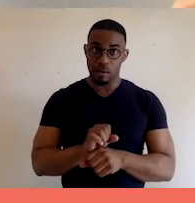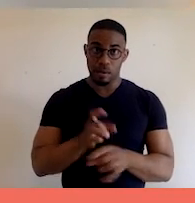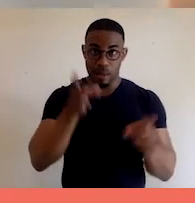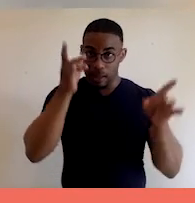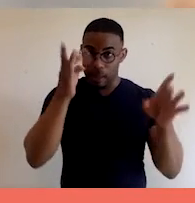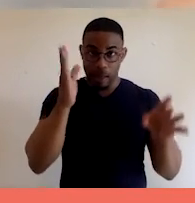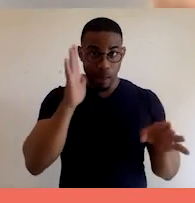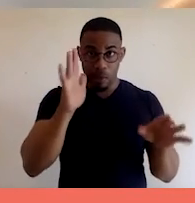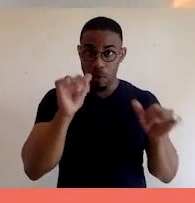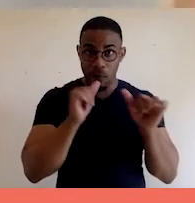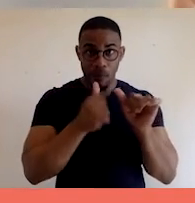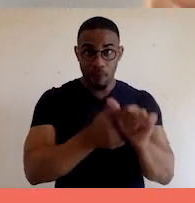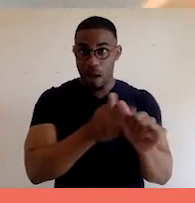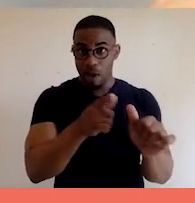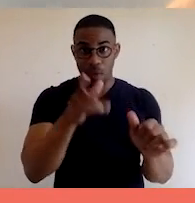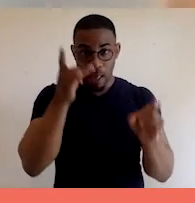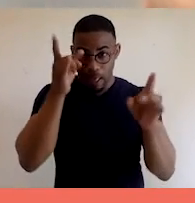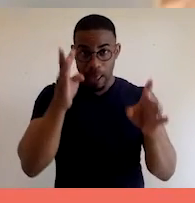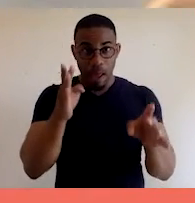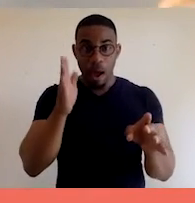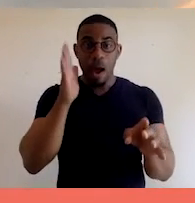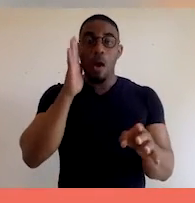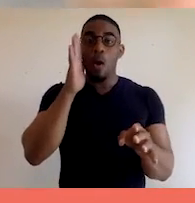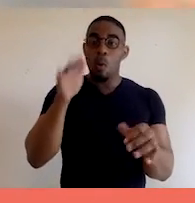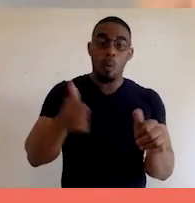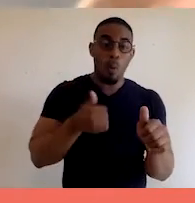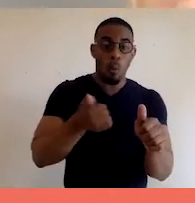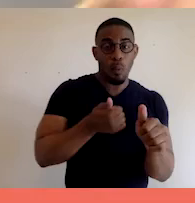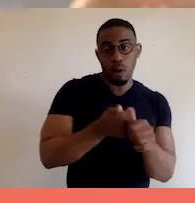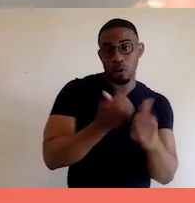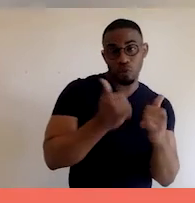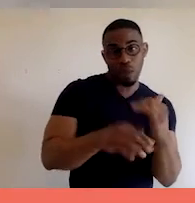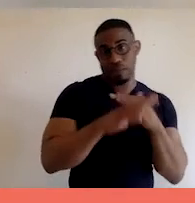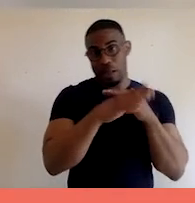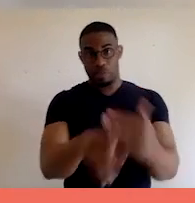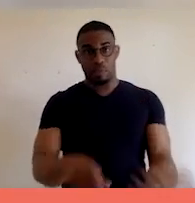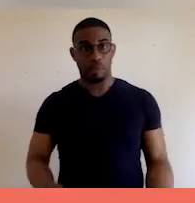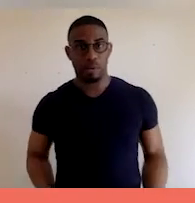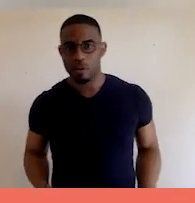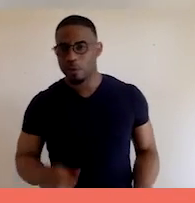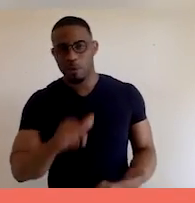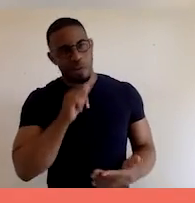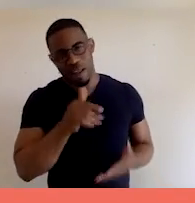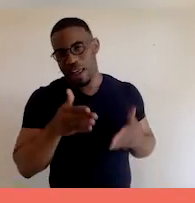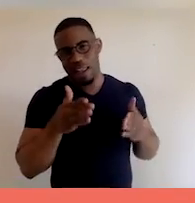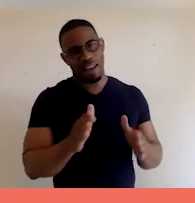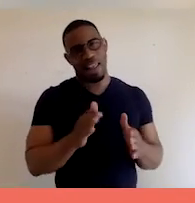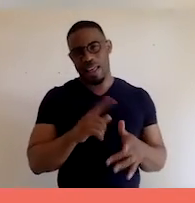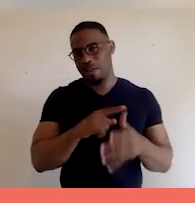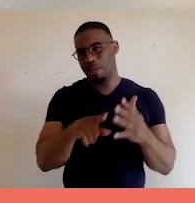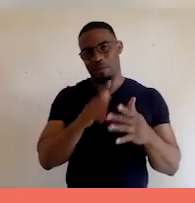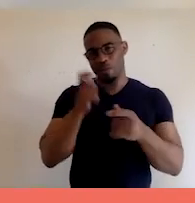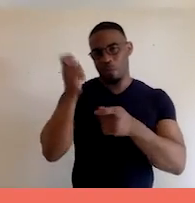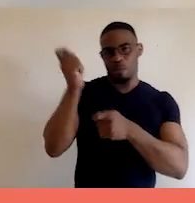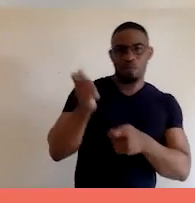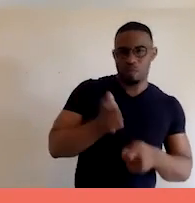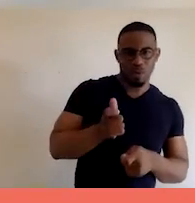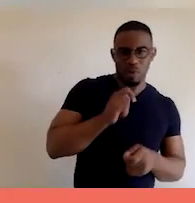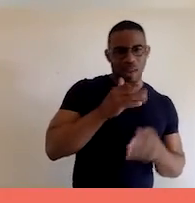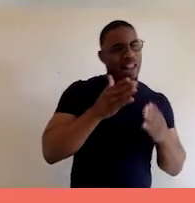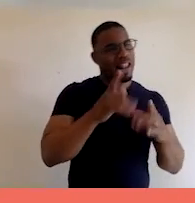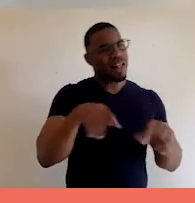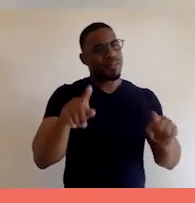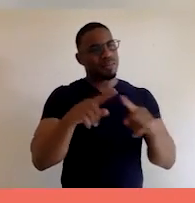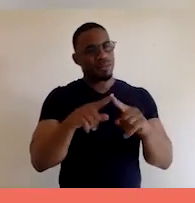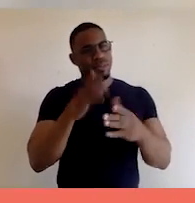Haters are going to follow you. Haters are going to try and stop you. Do not allow them to pull you down. Do not allow